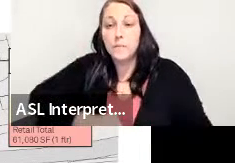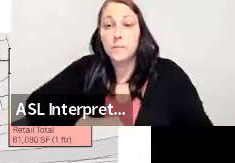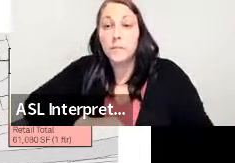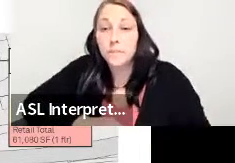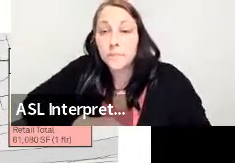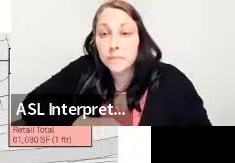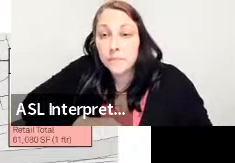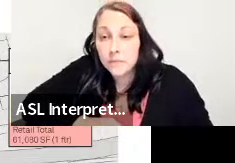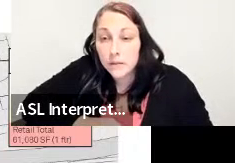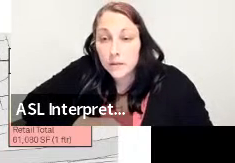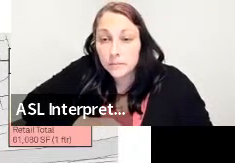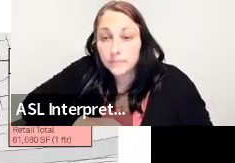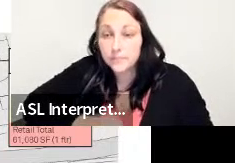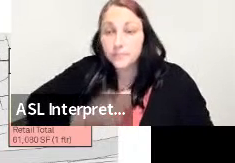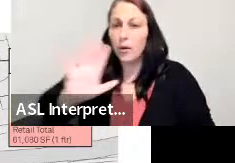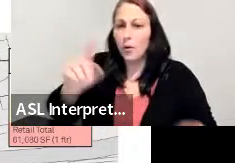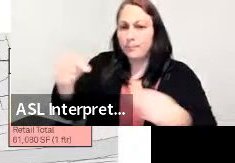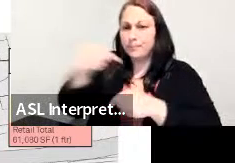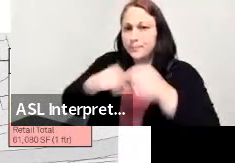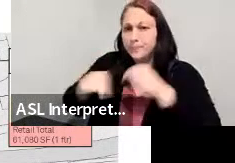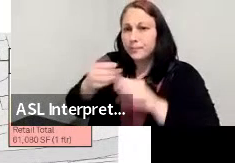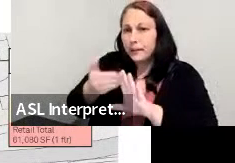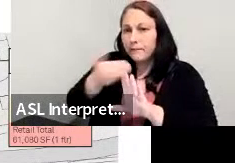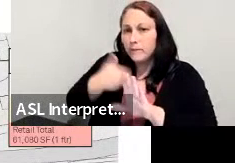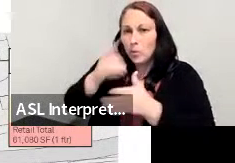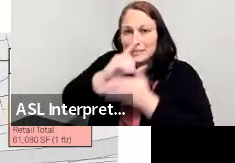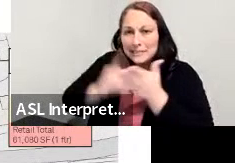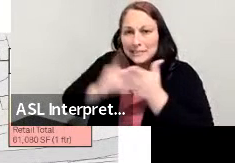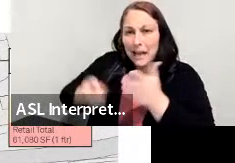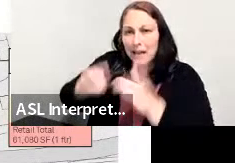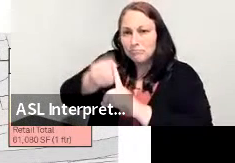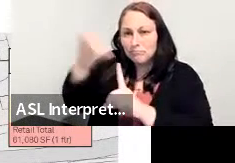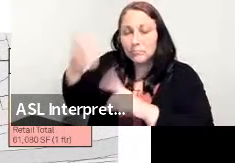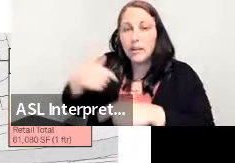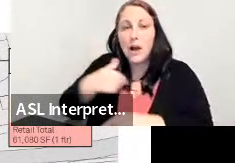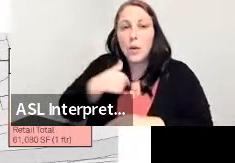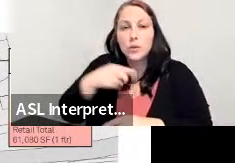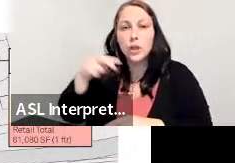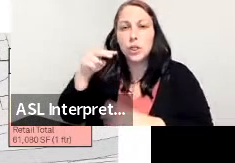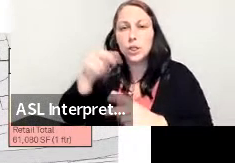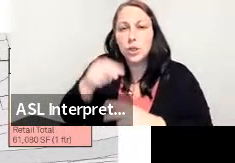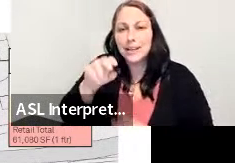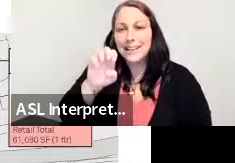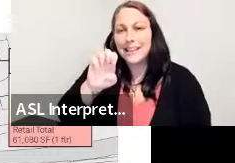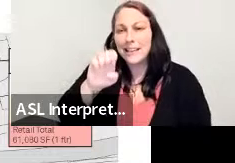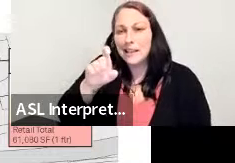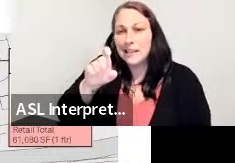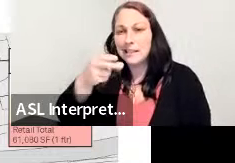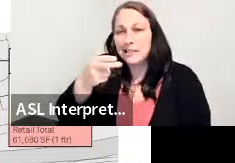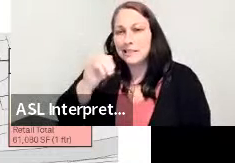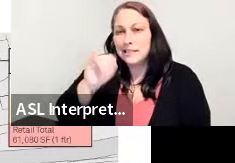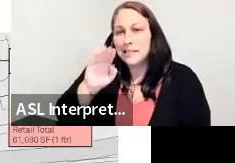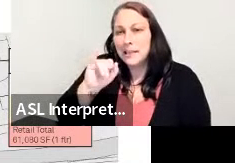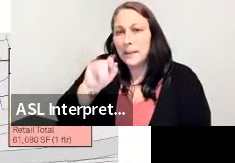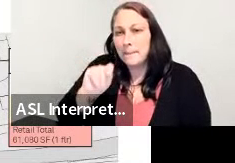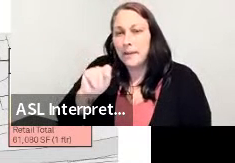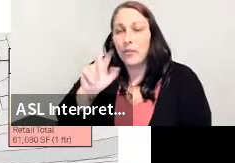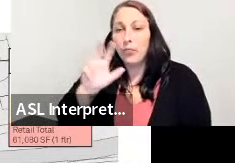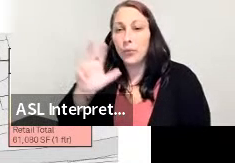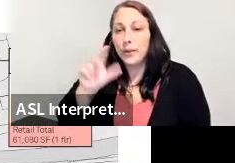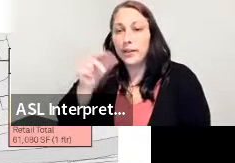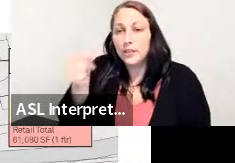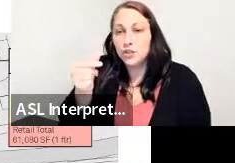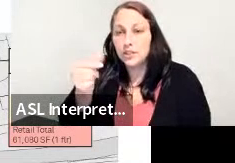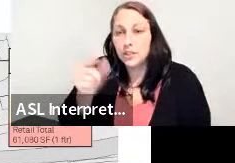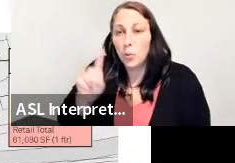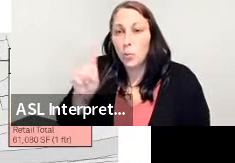design, I did a question. I was looking at the exhibits, exhibit from case record, exhibit 3G1A, and it showed a